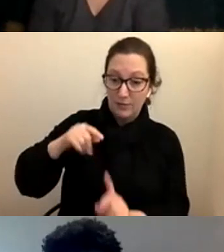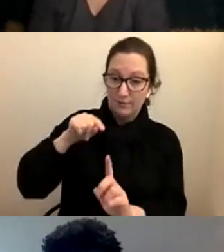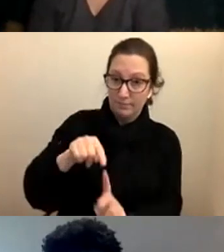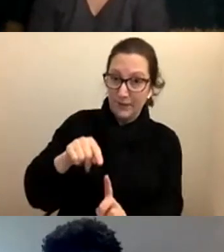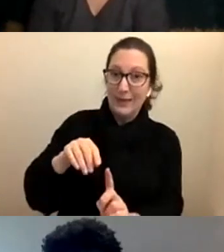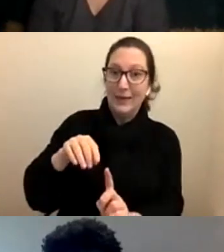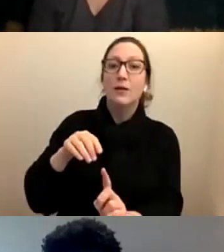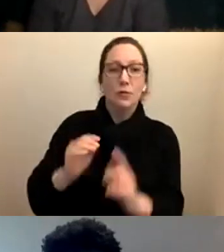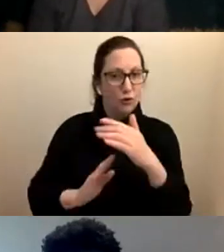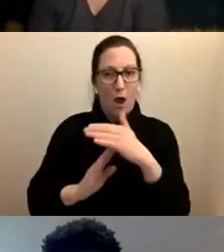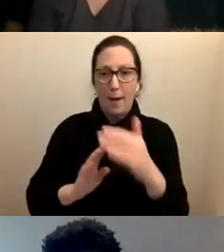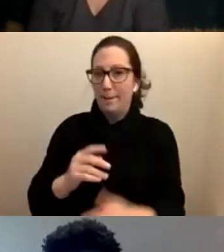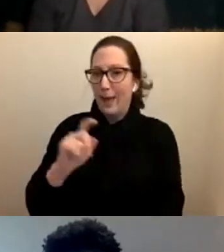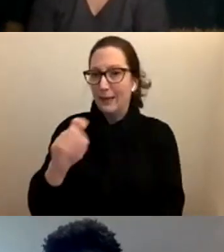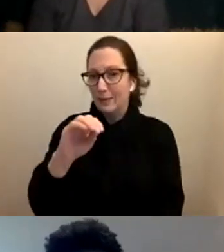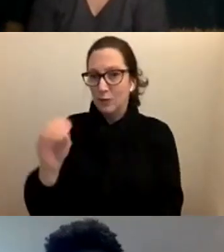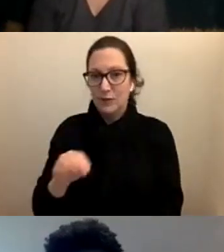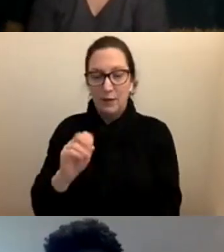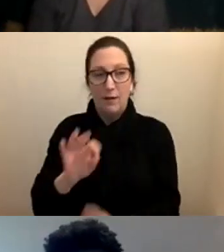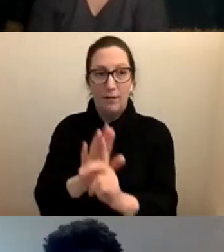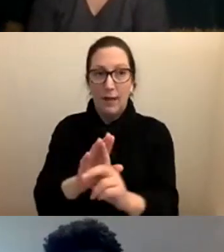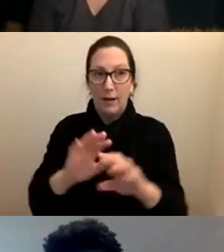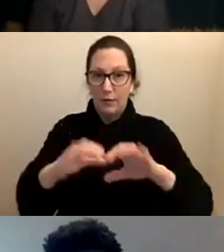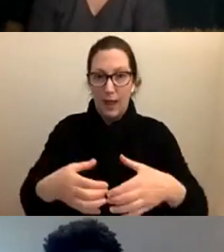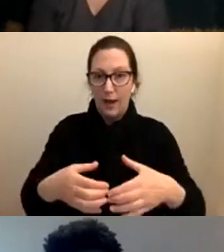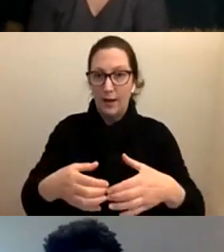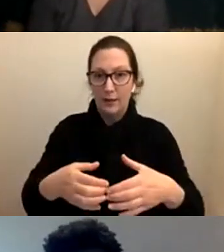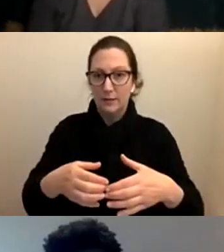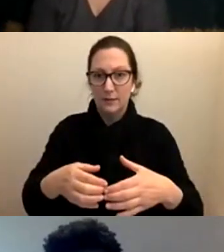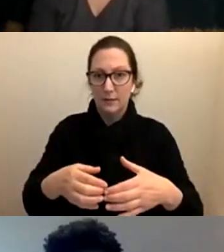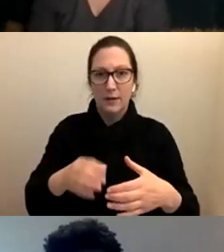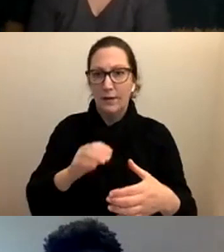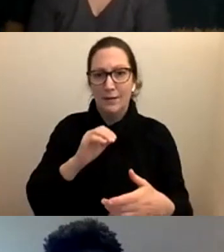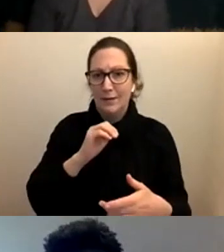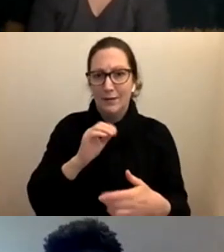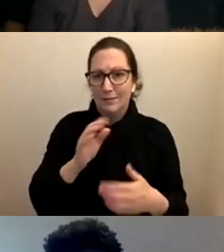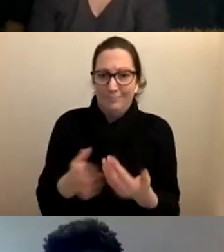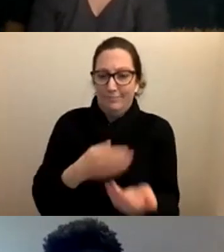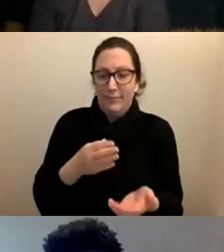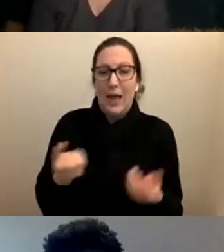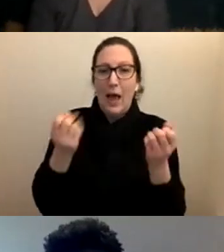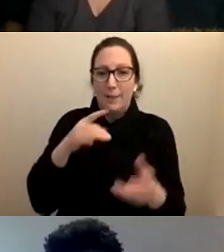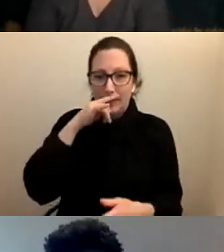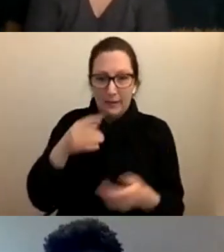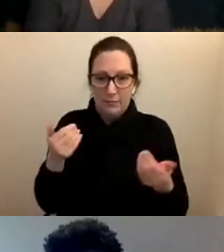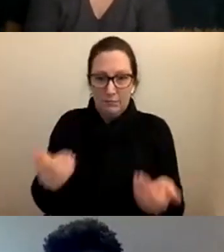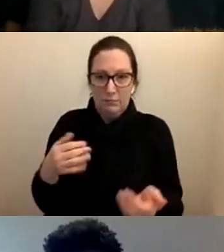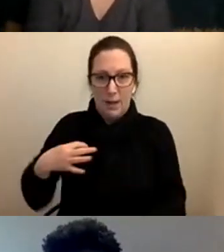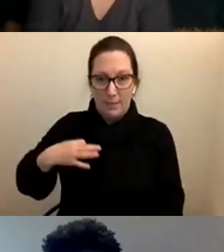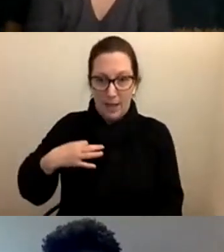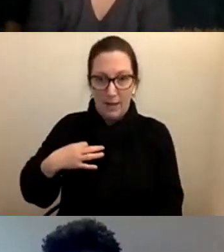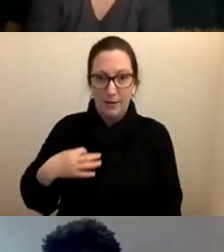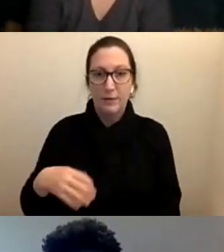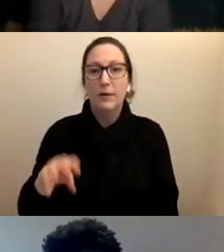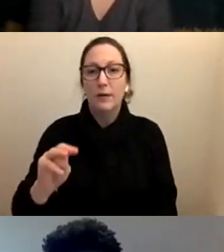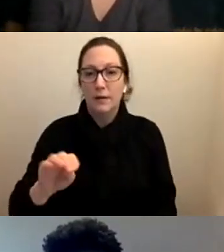their class, not based on how many other kids are applying. Yep. Yeah,